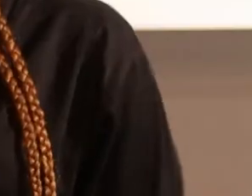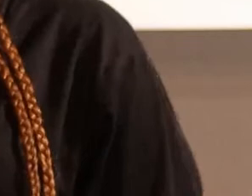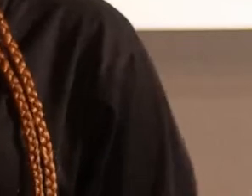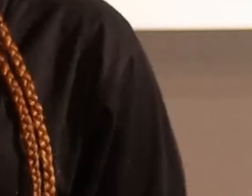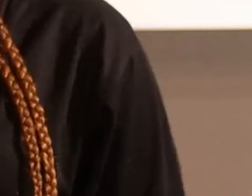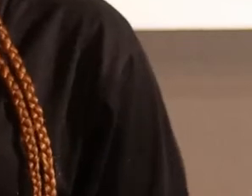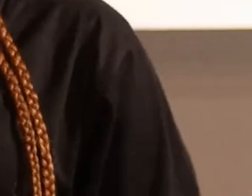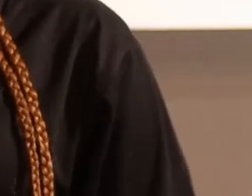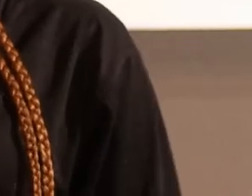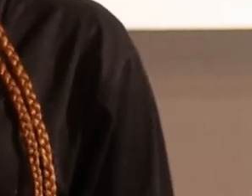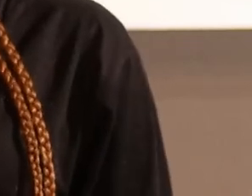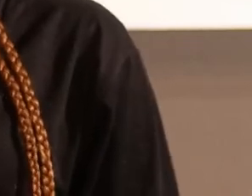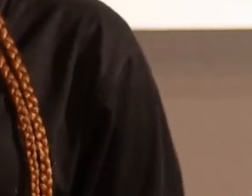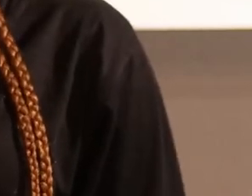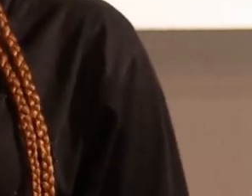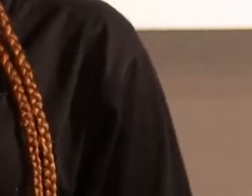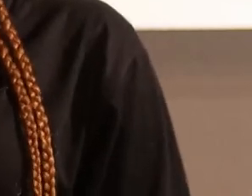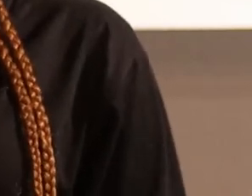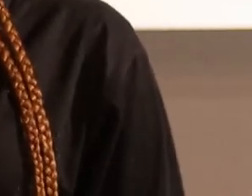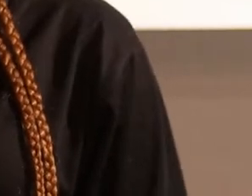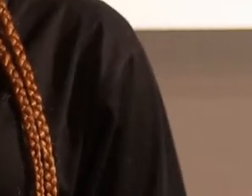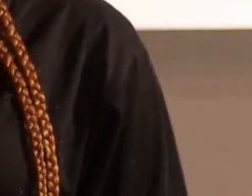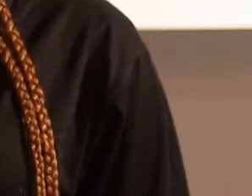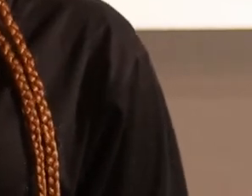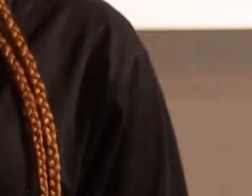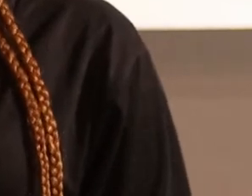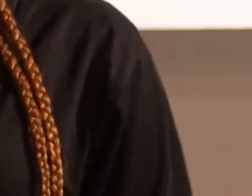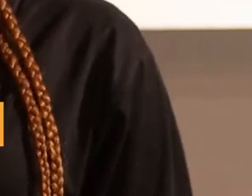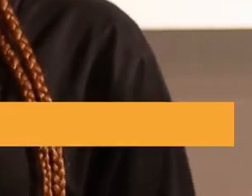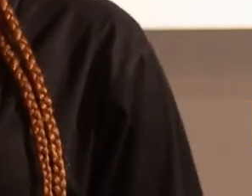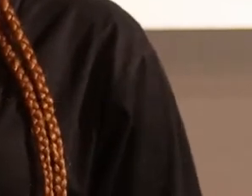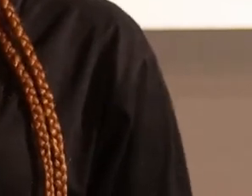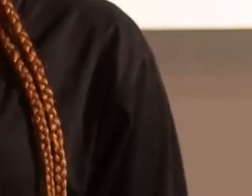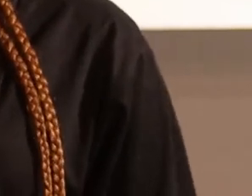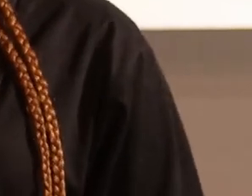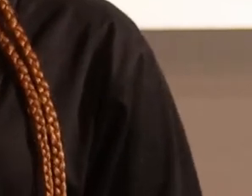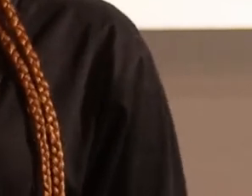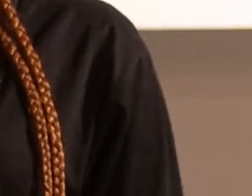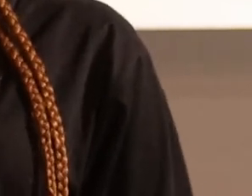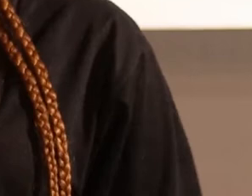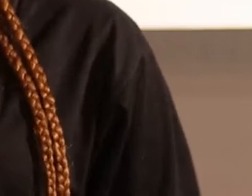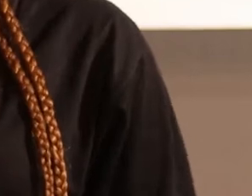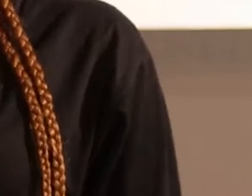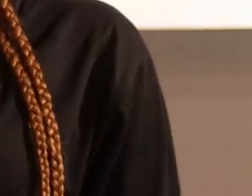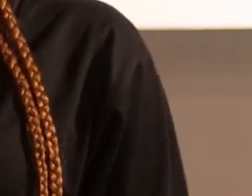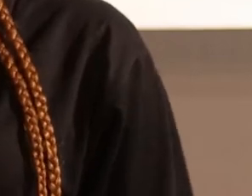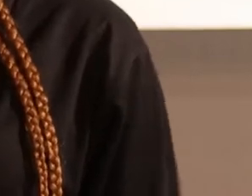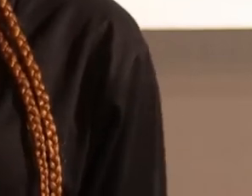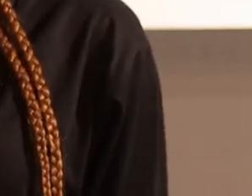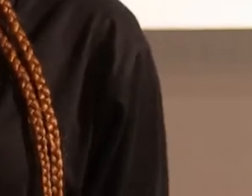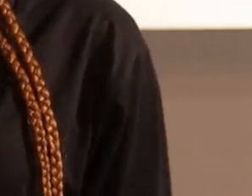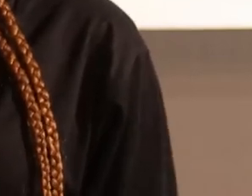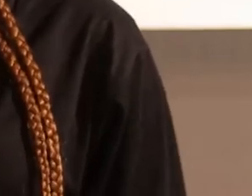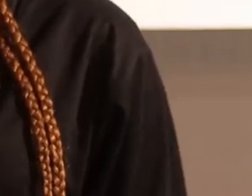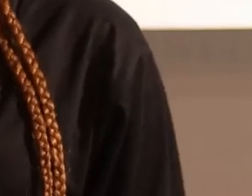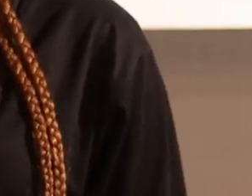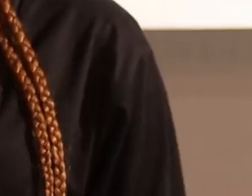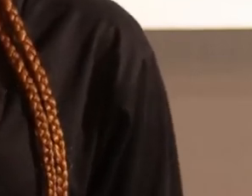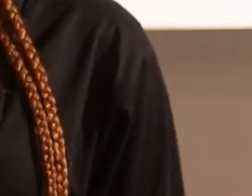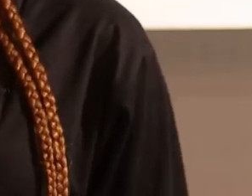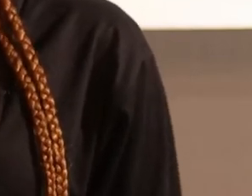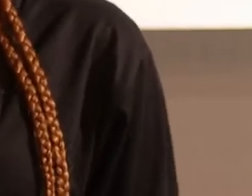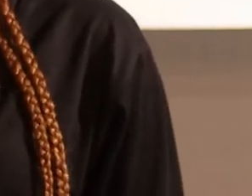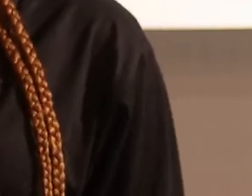to Zulu will be launching the Child Poverty and Child Support Grant Review report. The child grant reaches more than